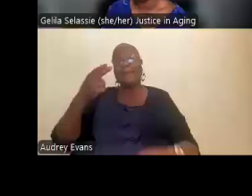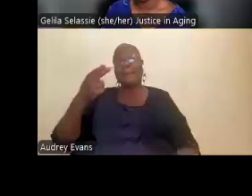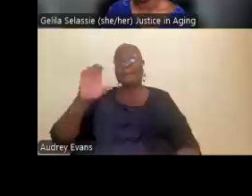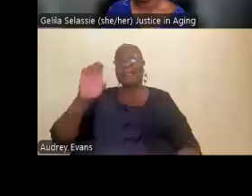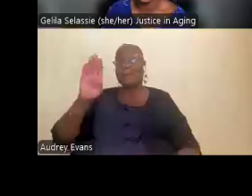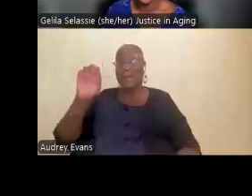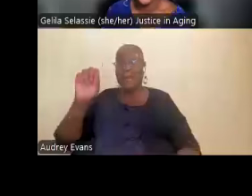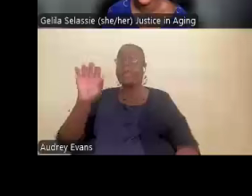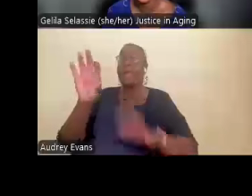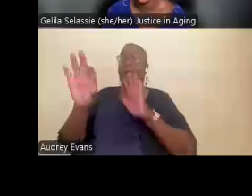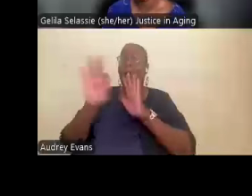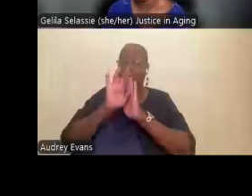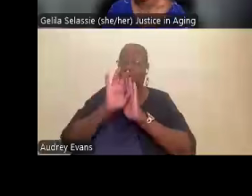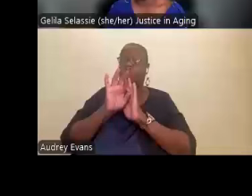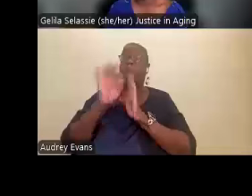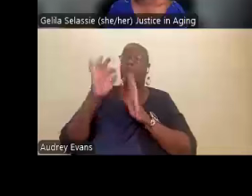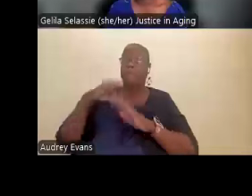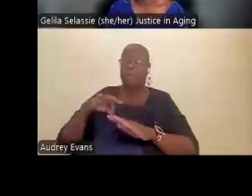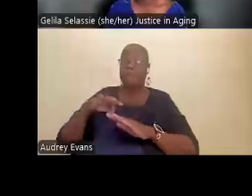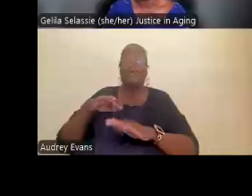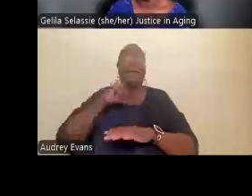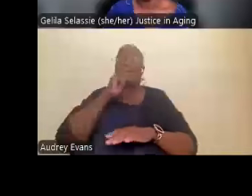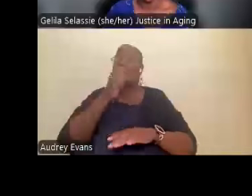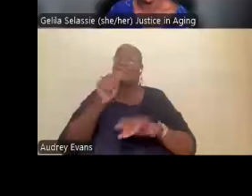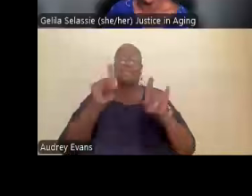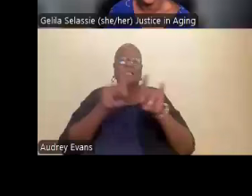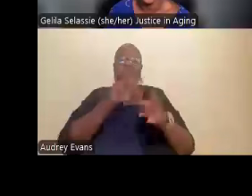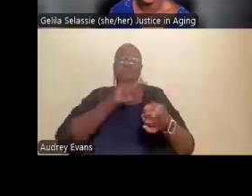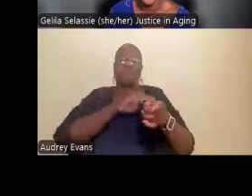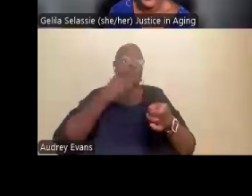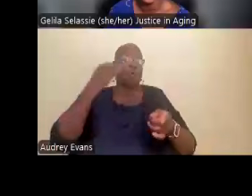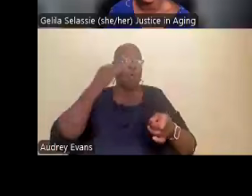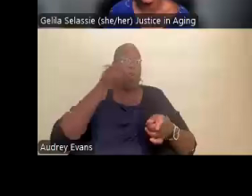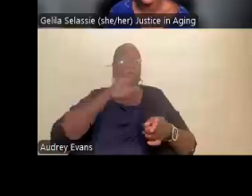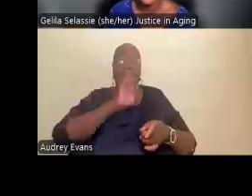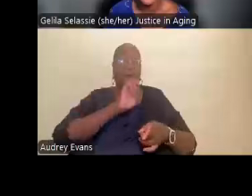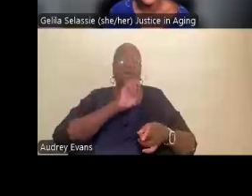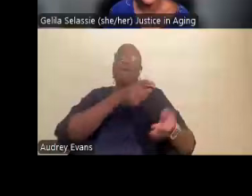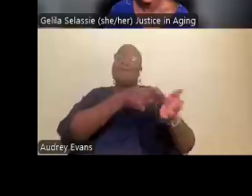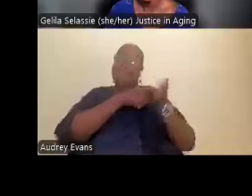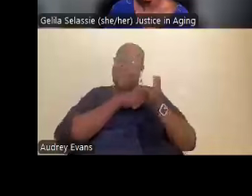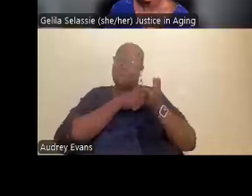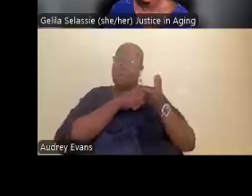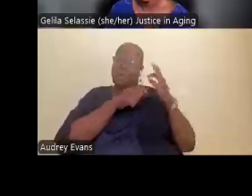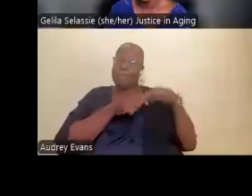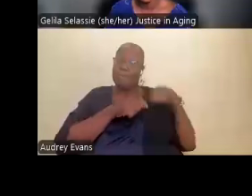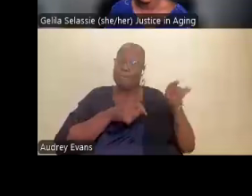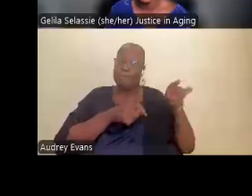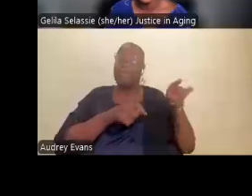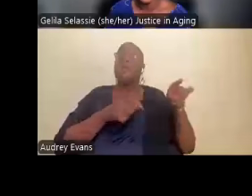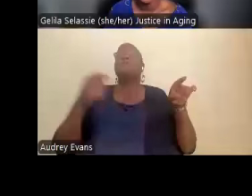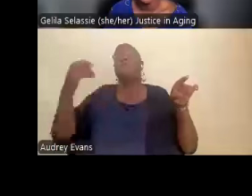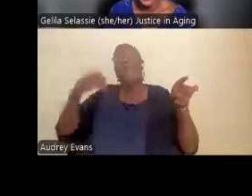an optional benefit, unlike nursing home care, which is a mandatory benefit, and that's why we often have